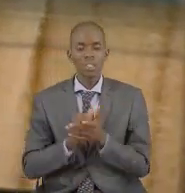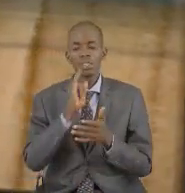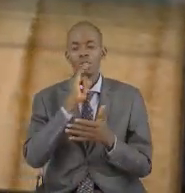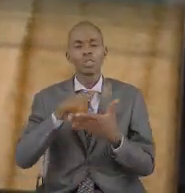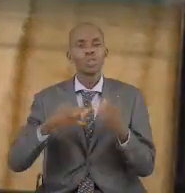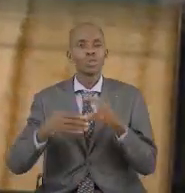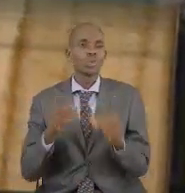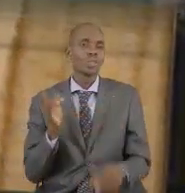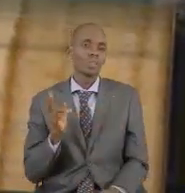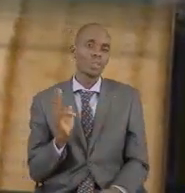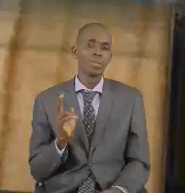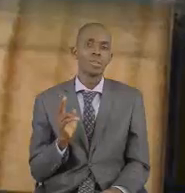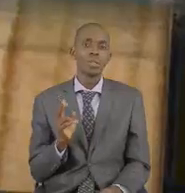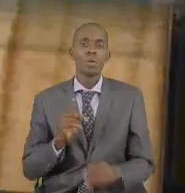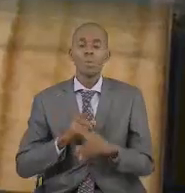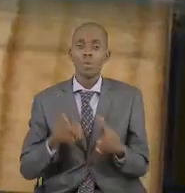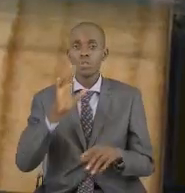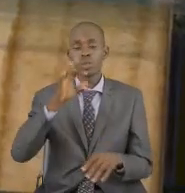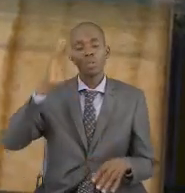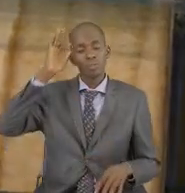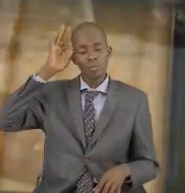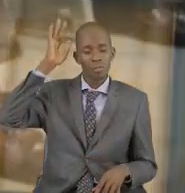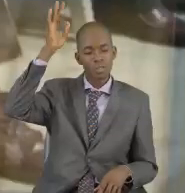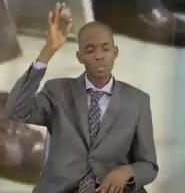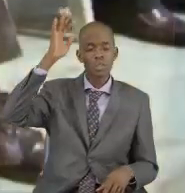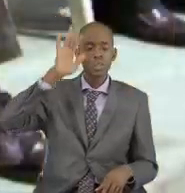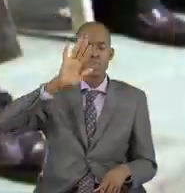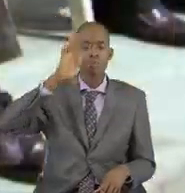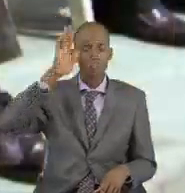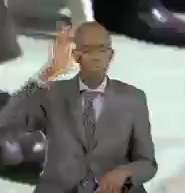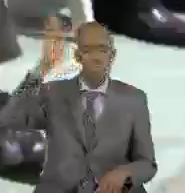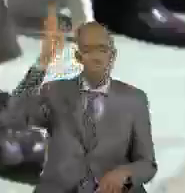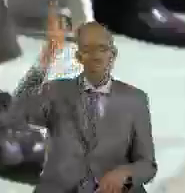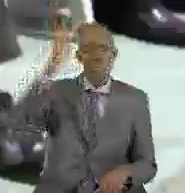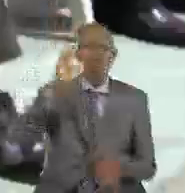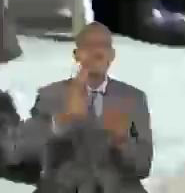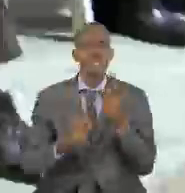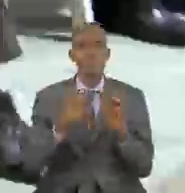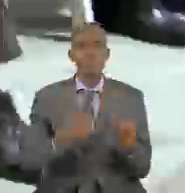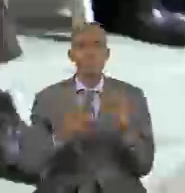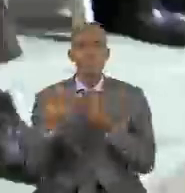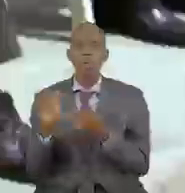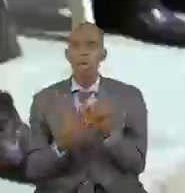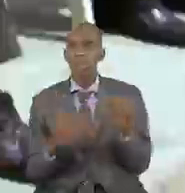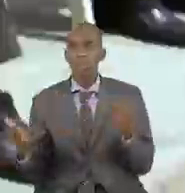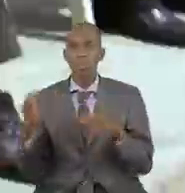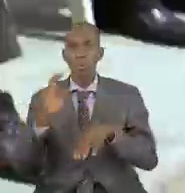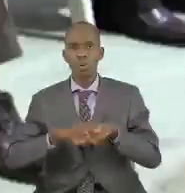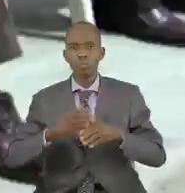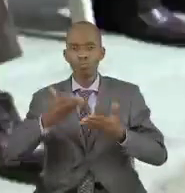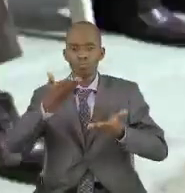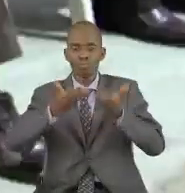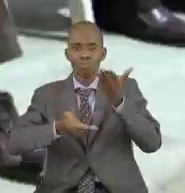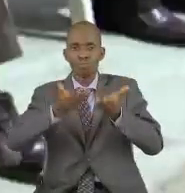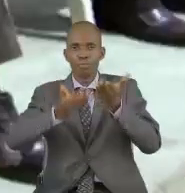soon end. But your destiny, if you put everything on scale,